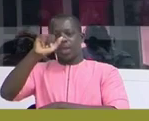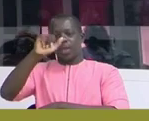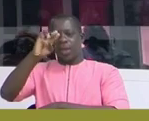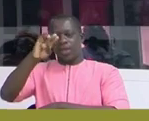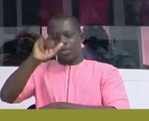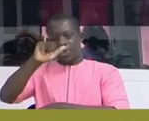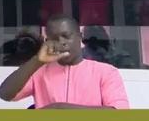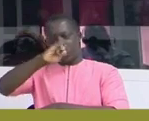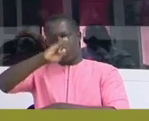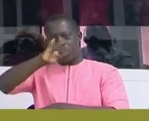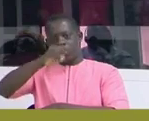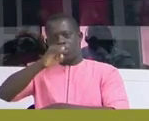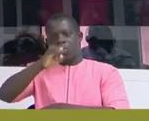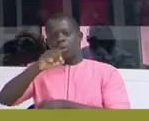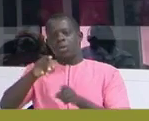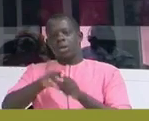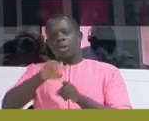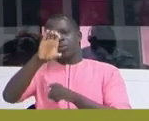His name